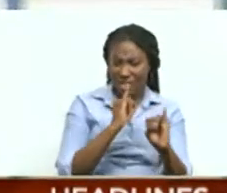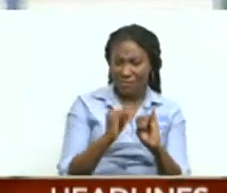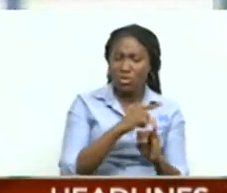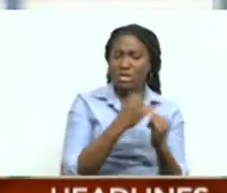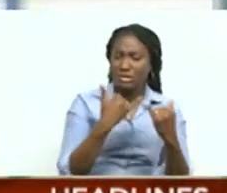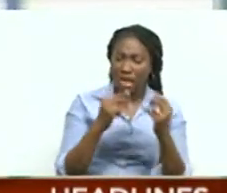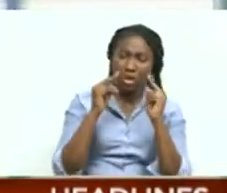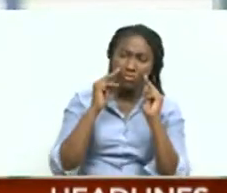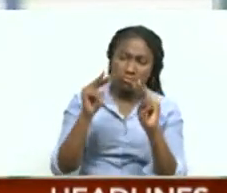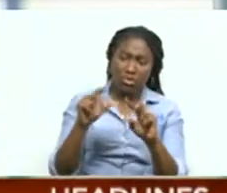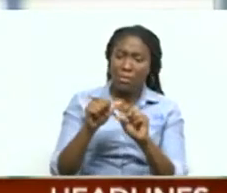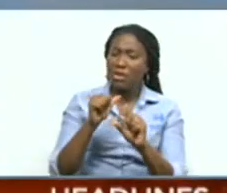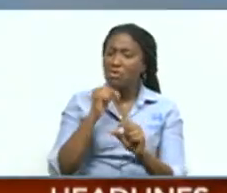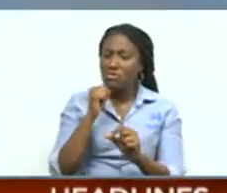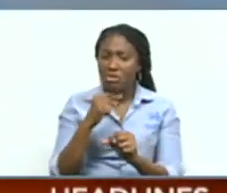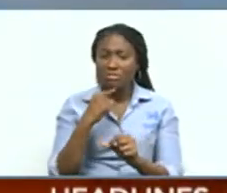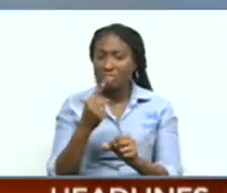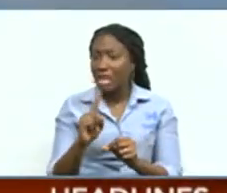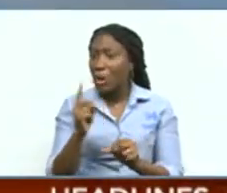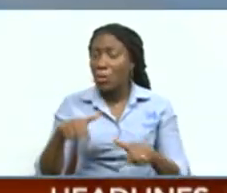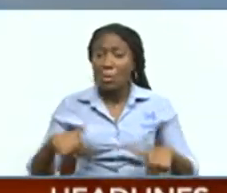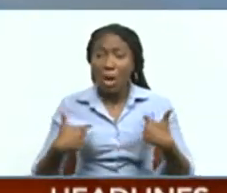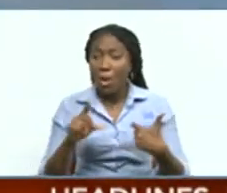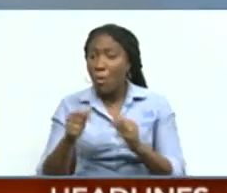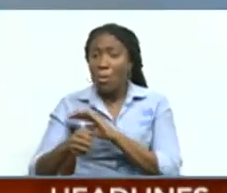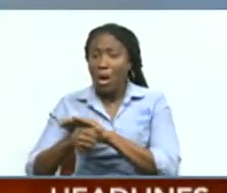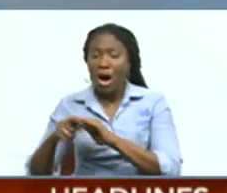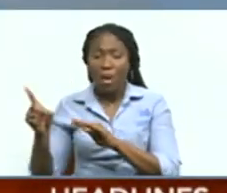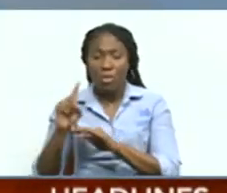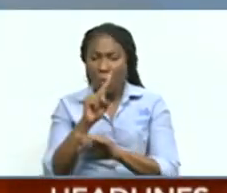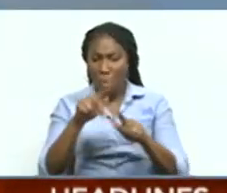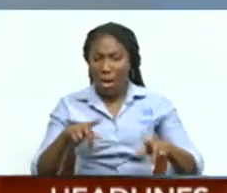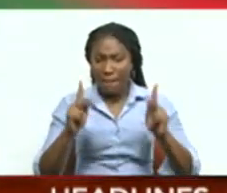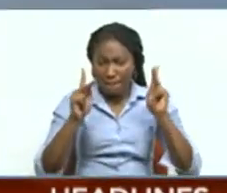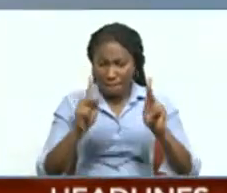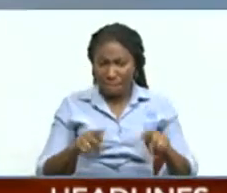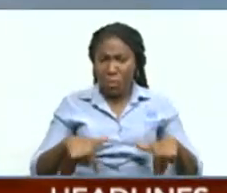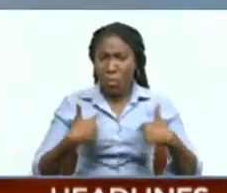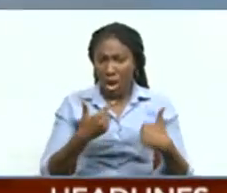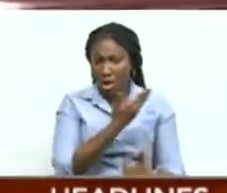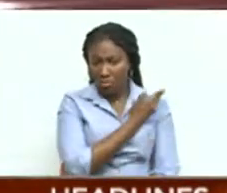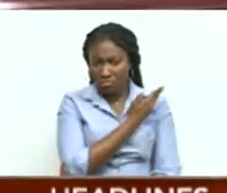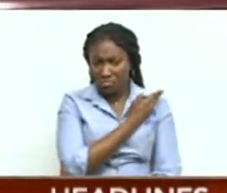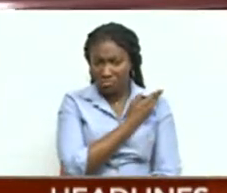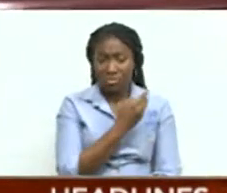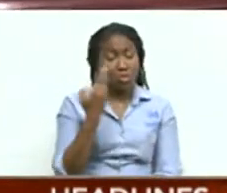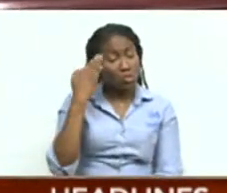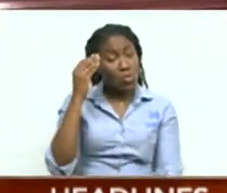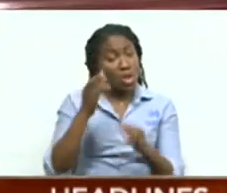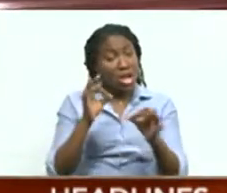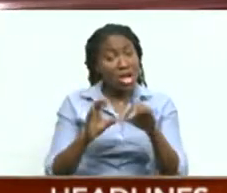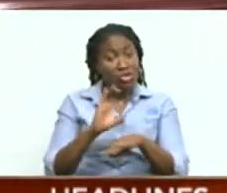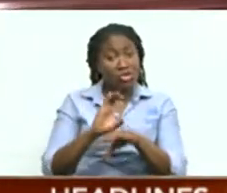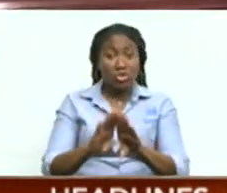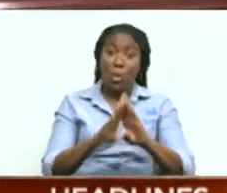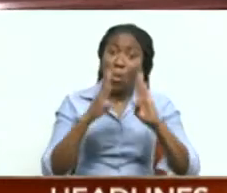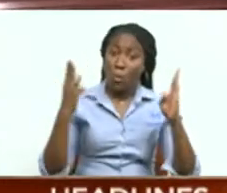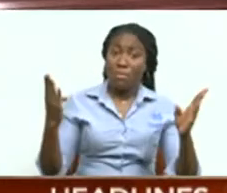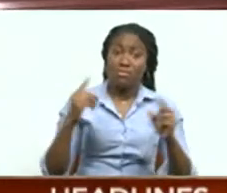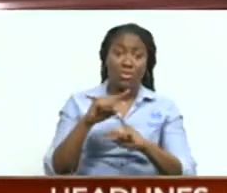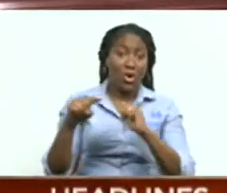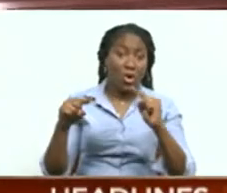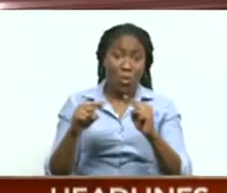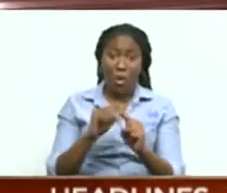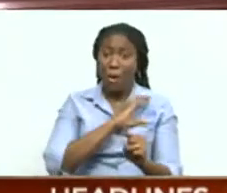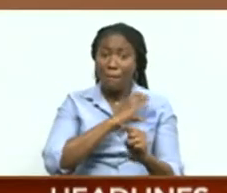He did not confirm from where. A resident of Aliyong Street in Malabar could not say whether the church had been open for service since the police raid